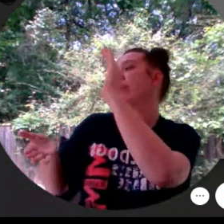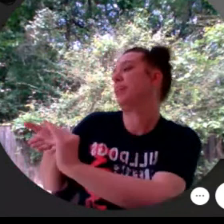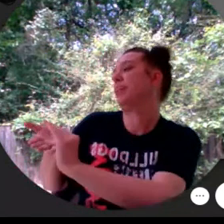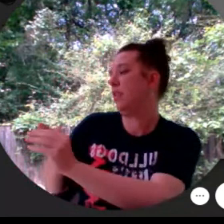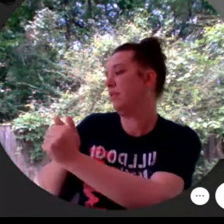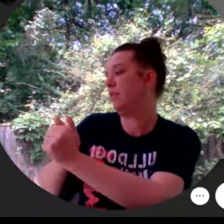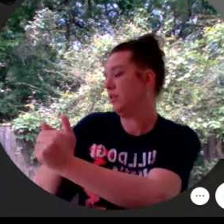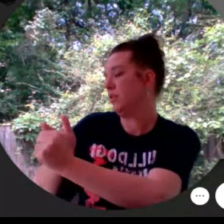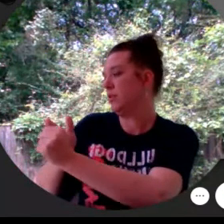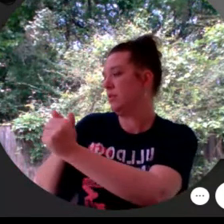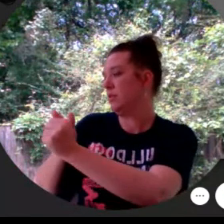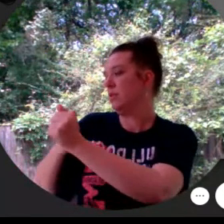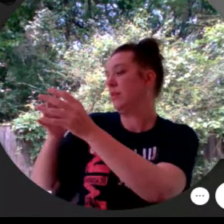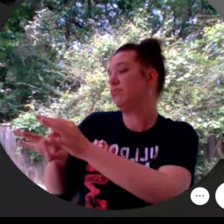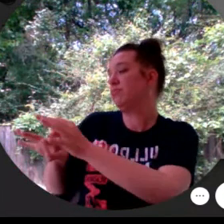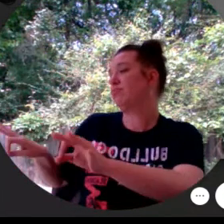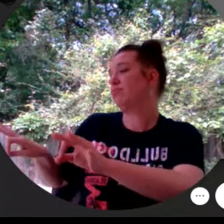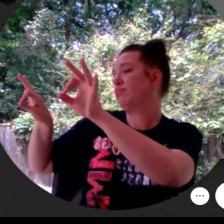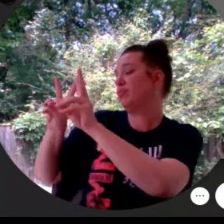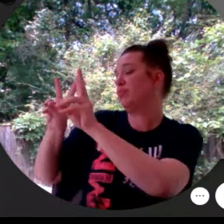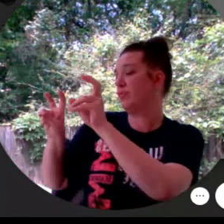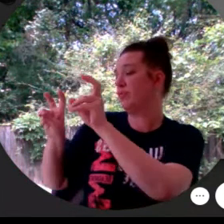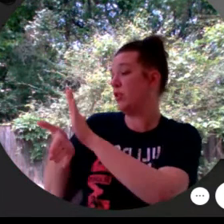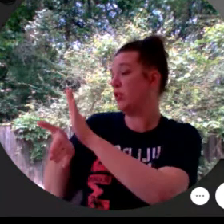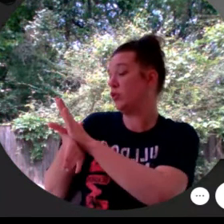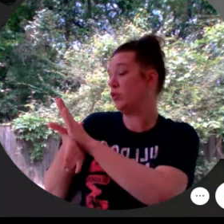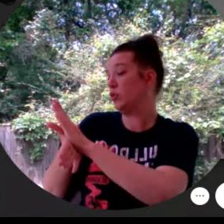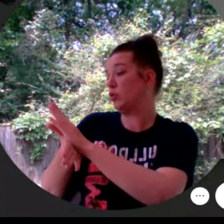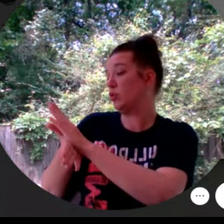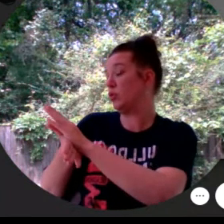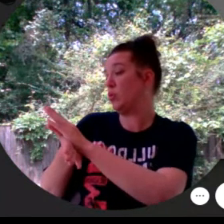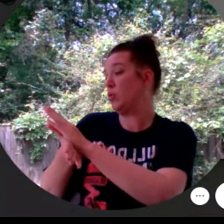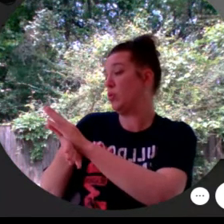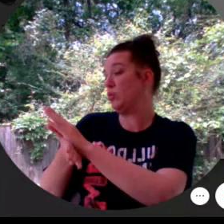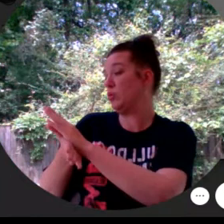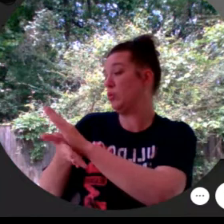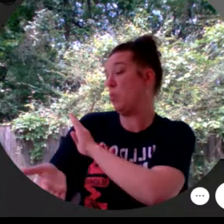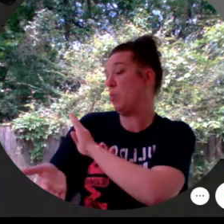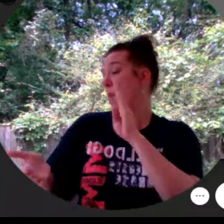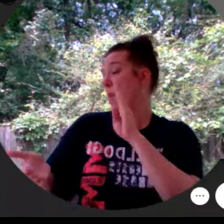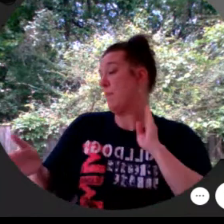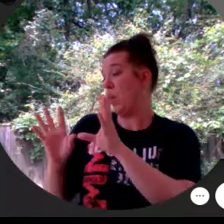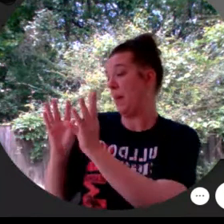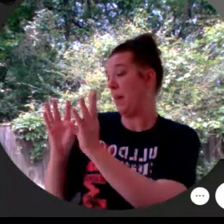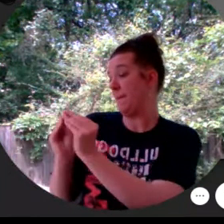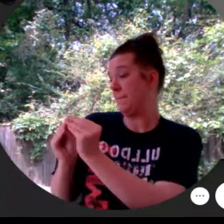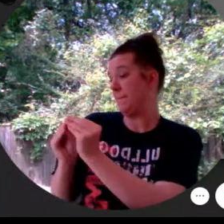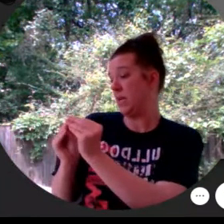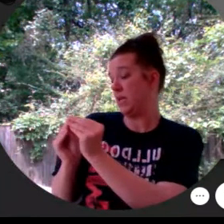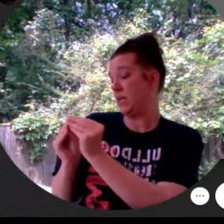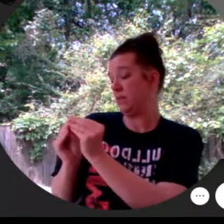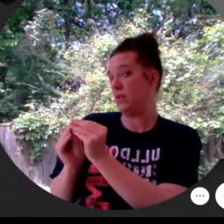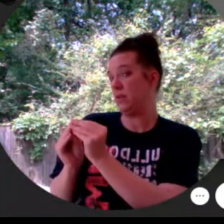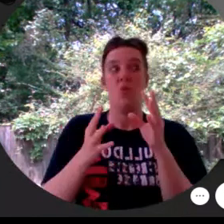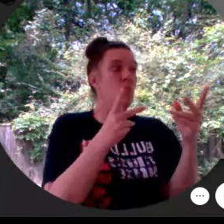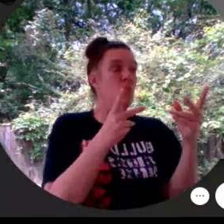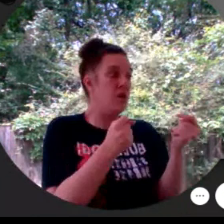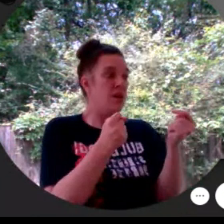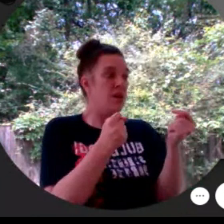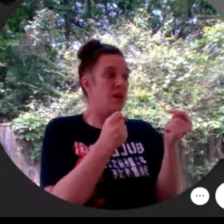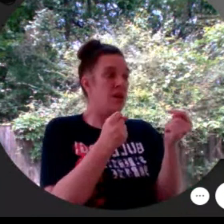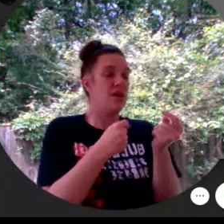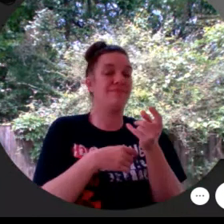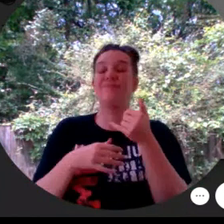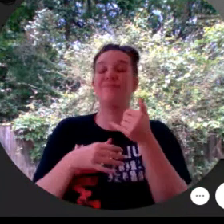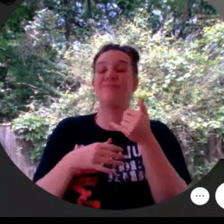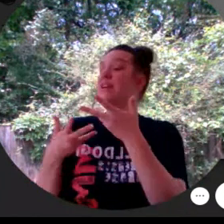topic of the school board meeting this Wednesday. What? That is all. Give Josh